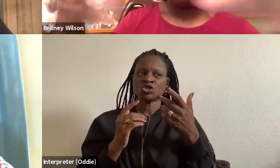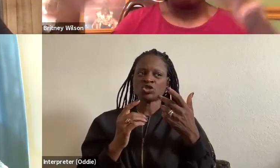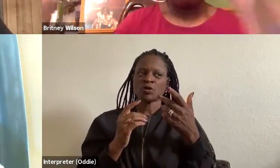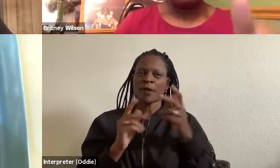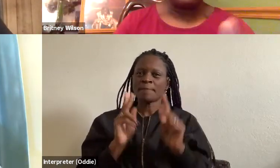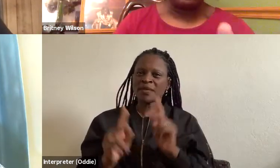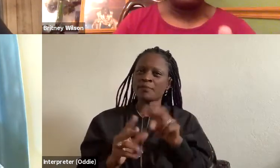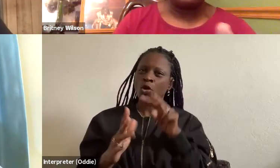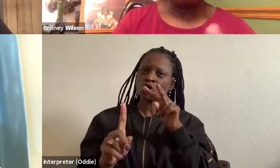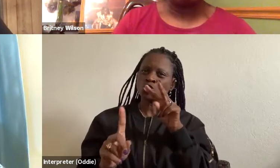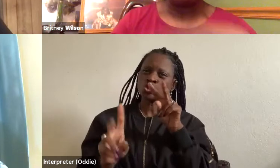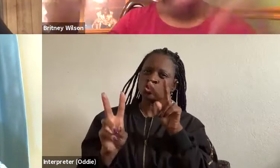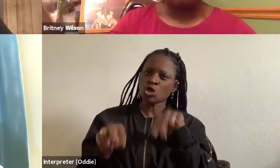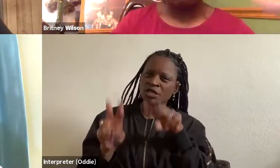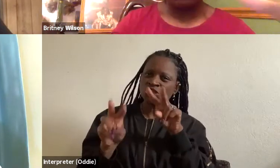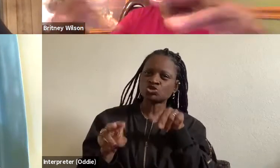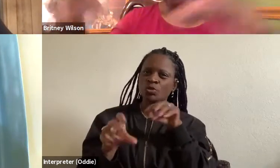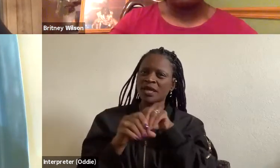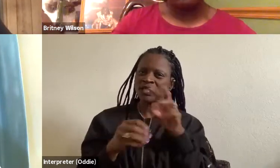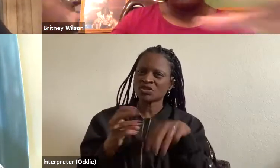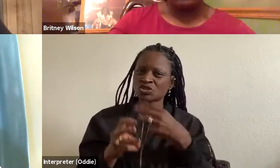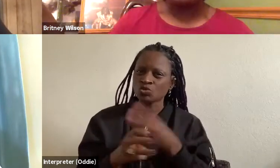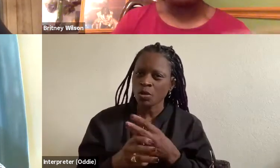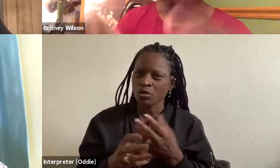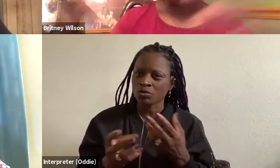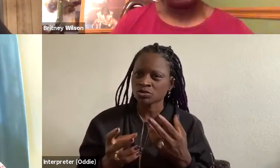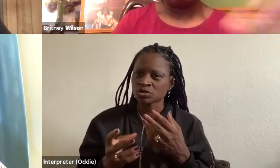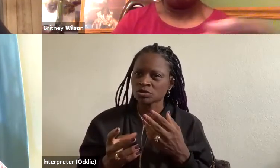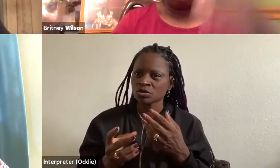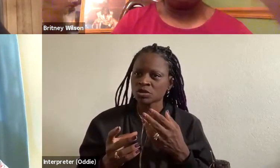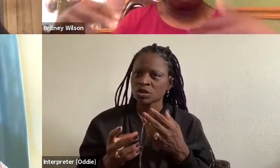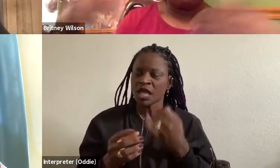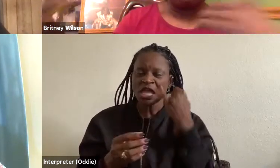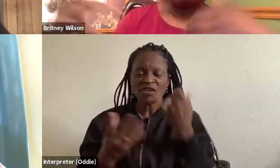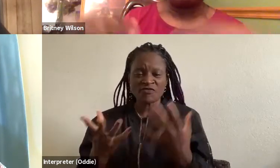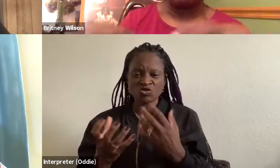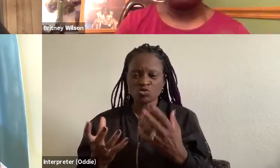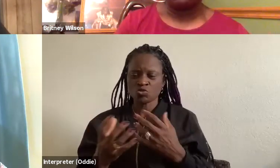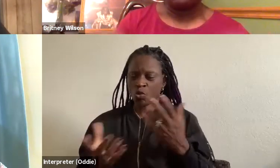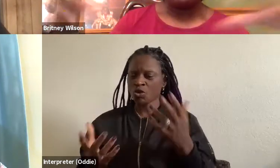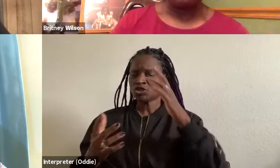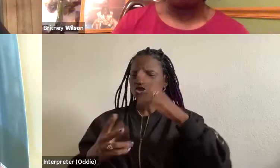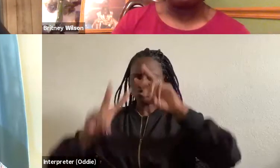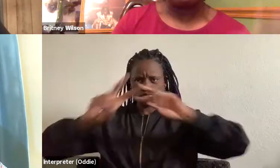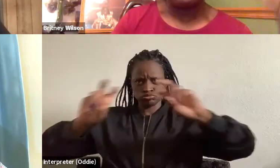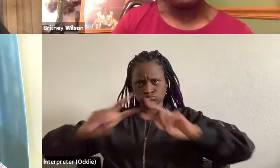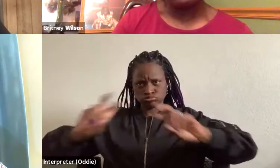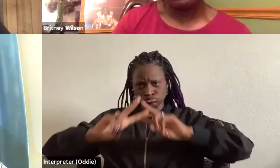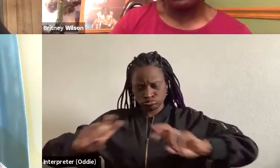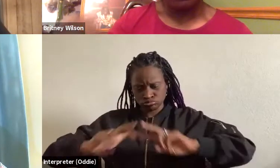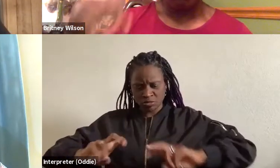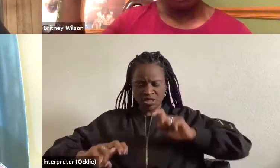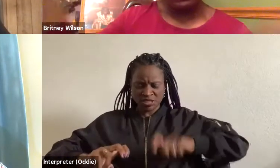just, oh, we want a seat at the table. It's like, no, in order to deconstruct the table and really figure out what's going on, you have to